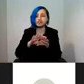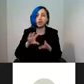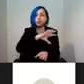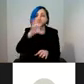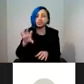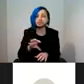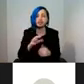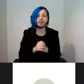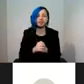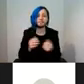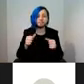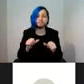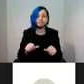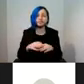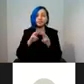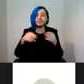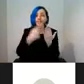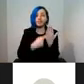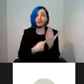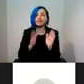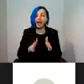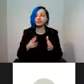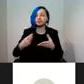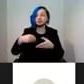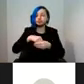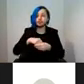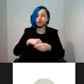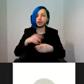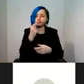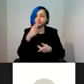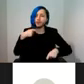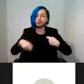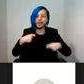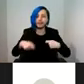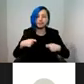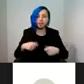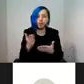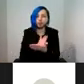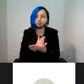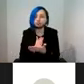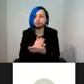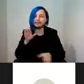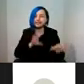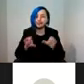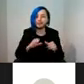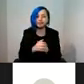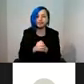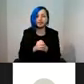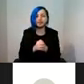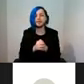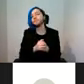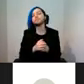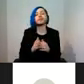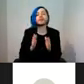and scope for uncertainty and experimental collecting. Again, there is very much emphasis in this report about the will and interest and